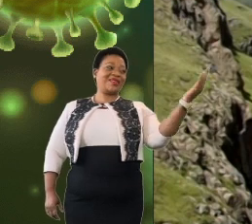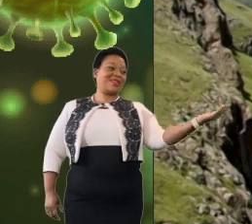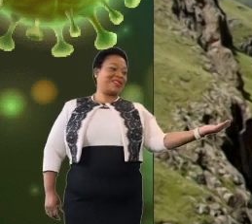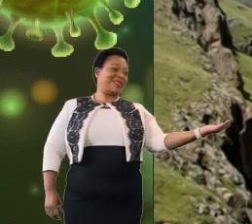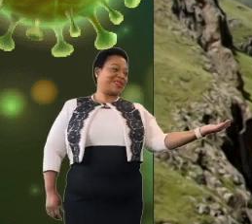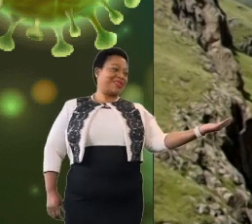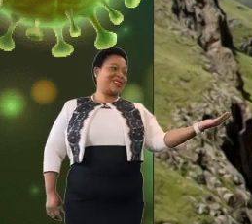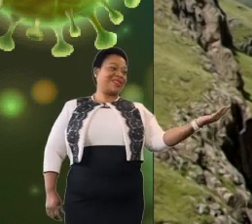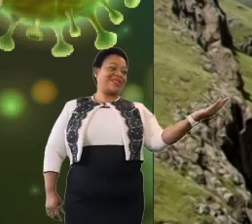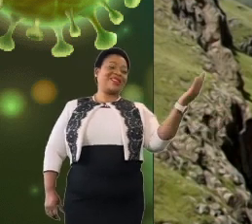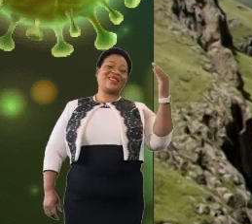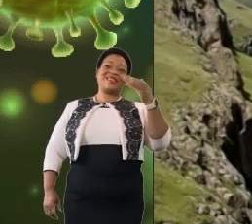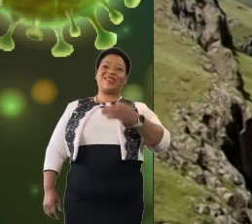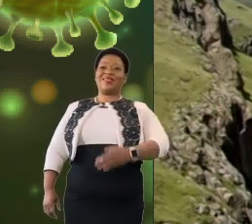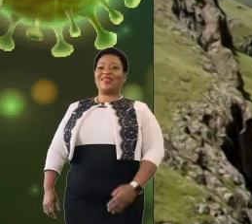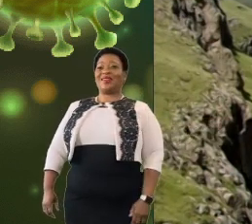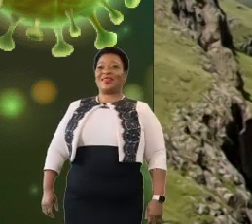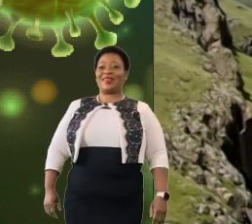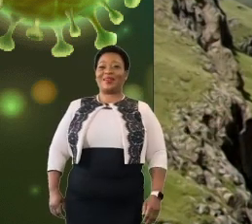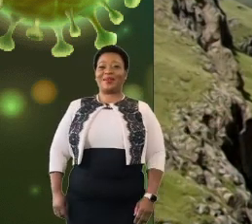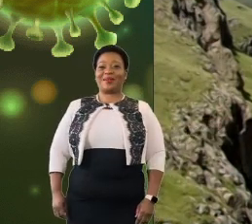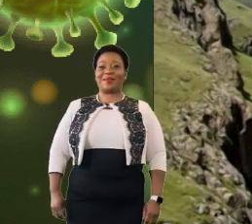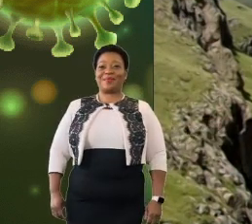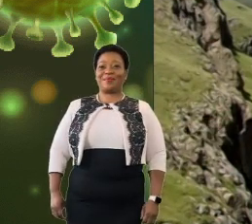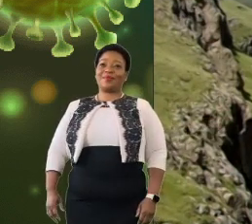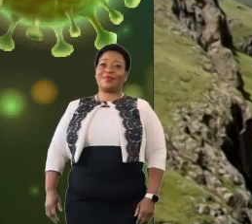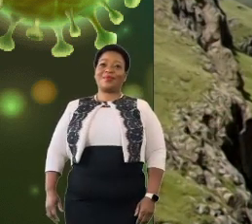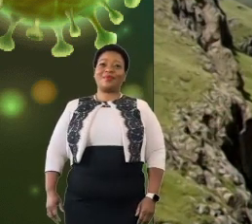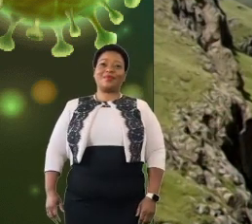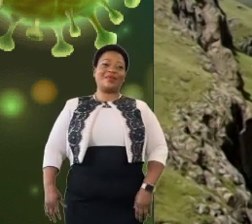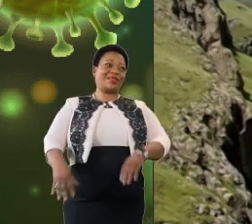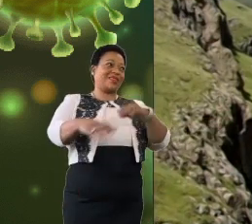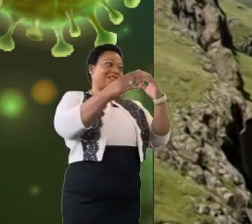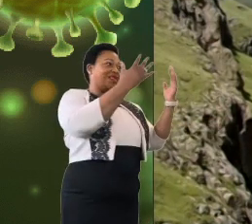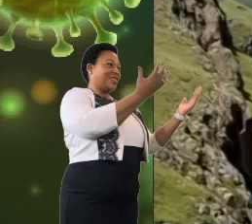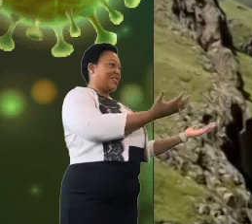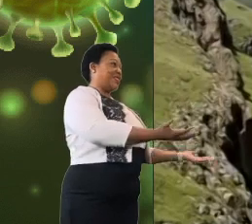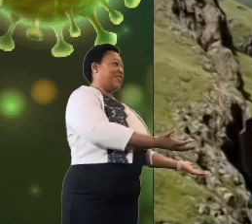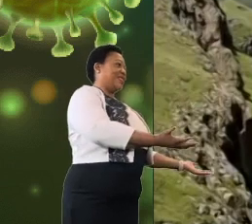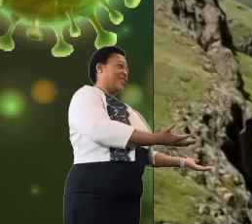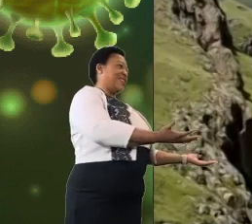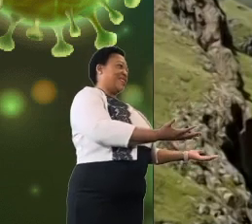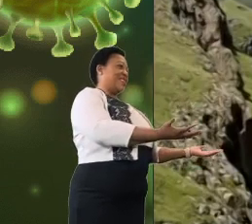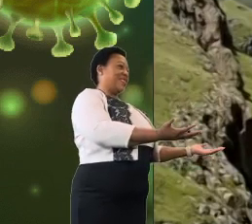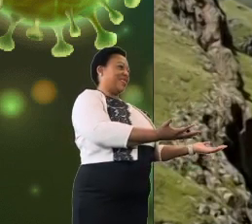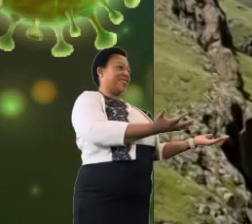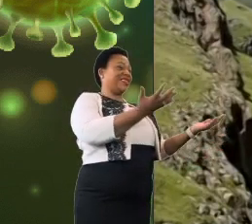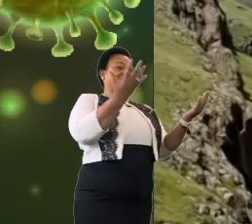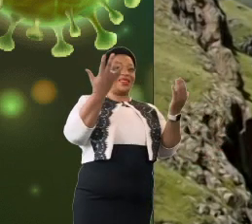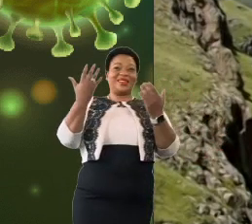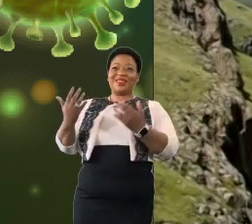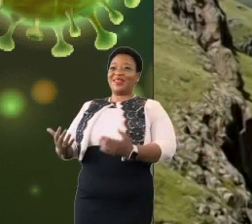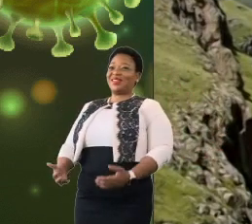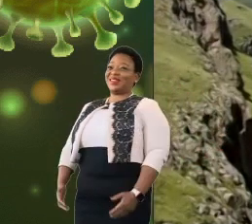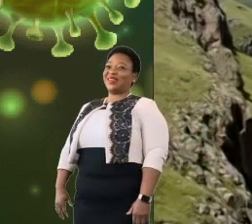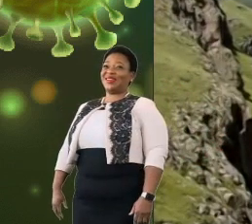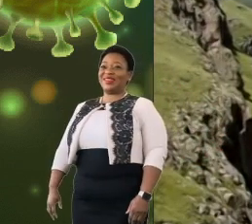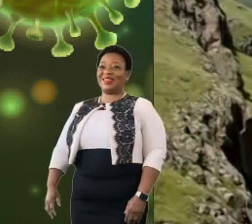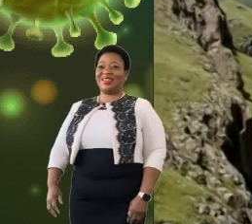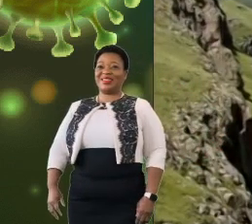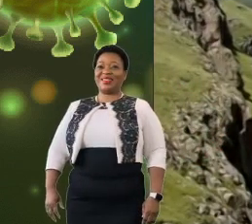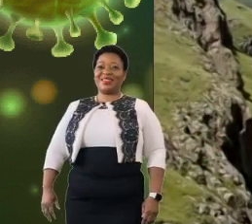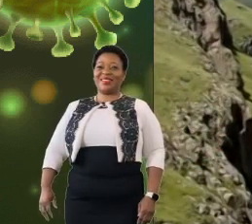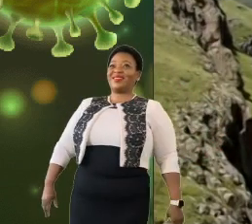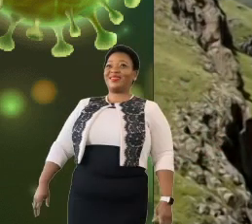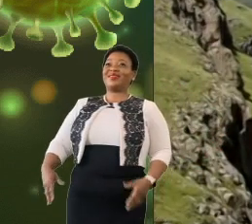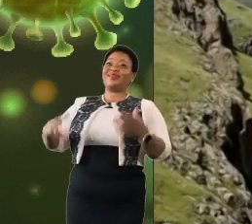quite clearly to us. The program that we've structured is one that we would want to hand